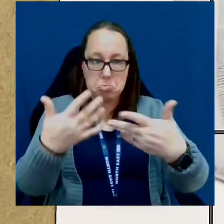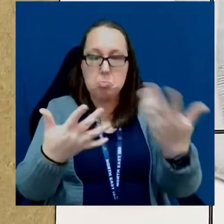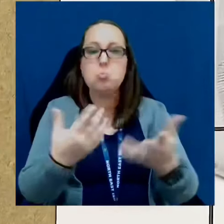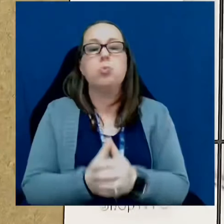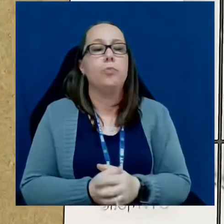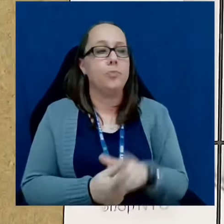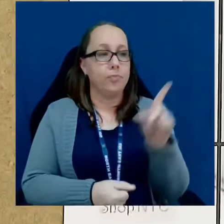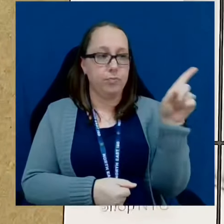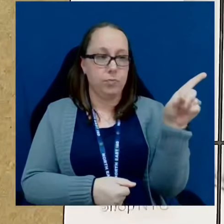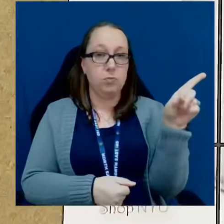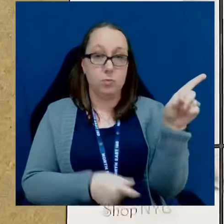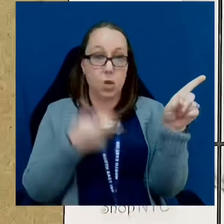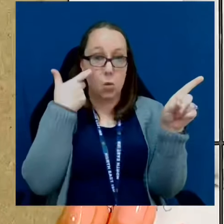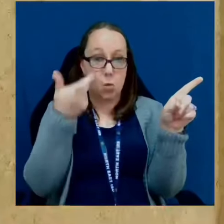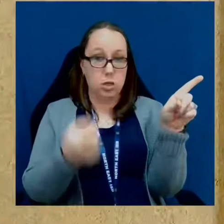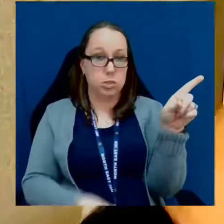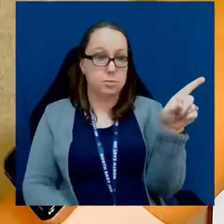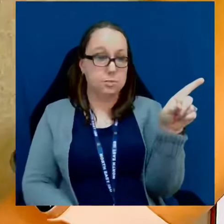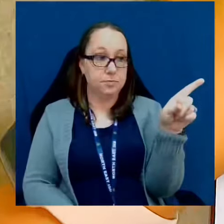up.